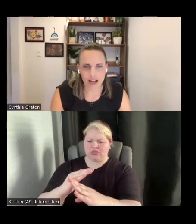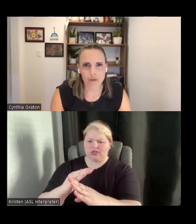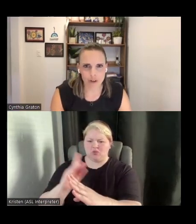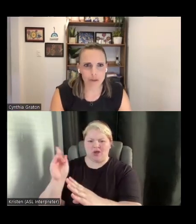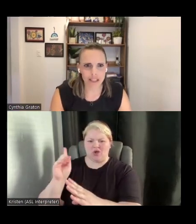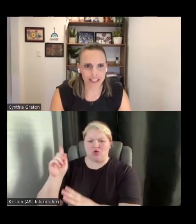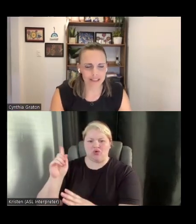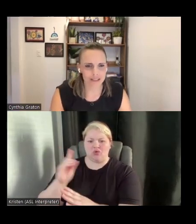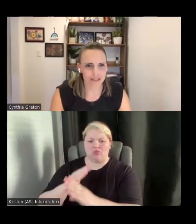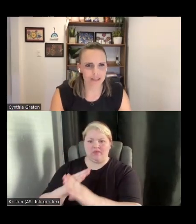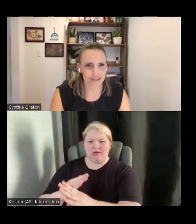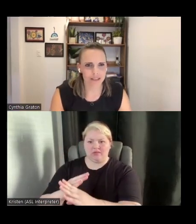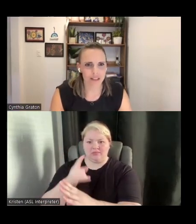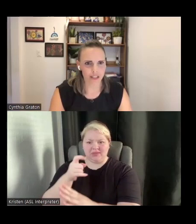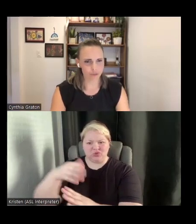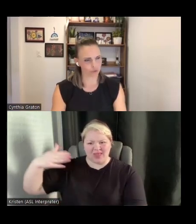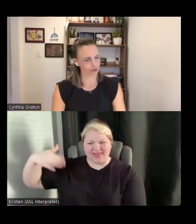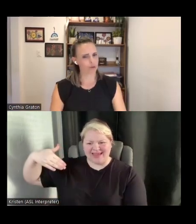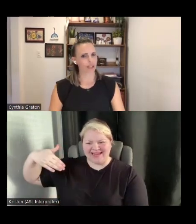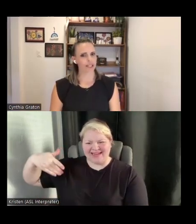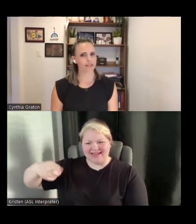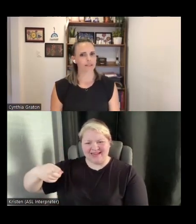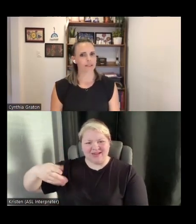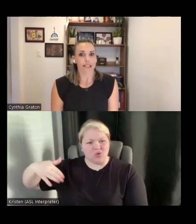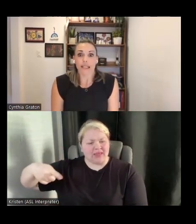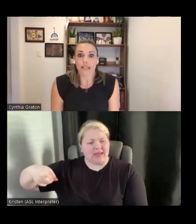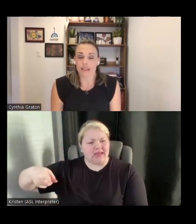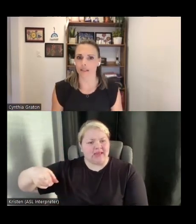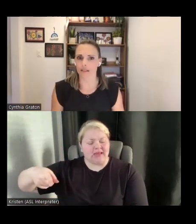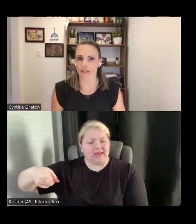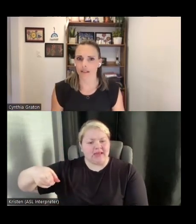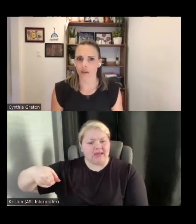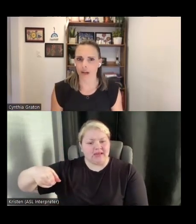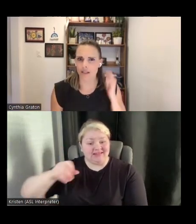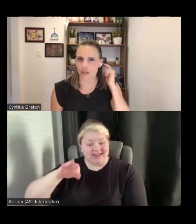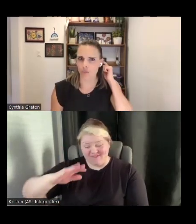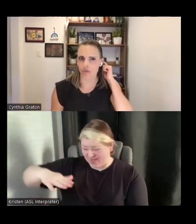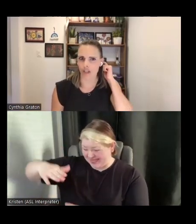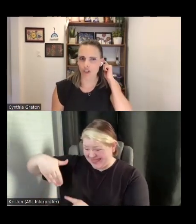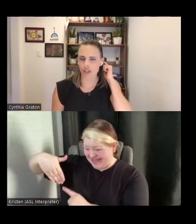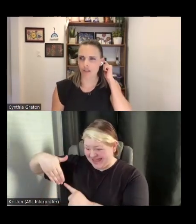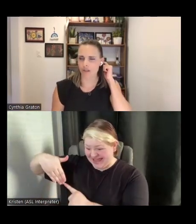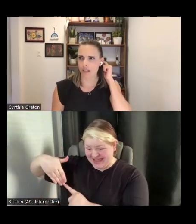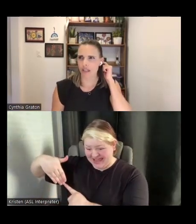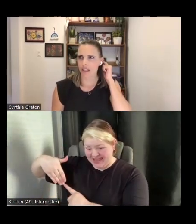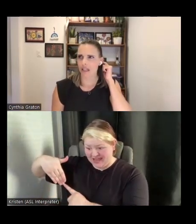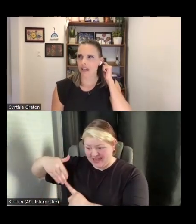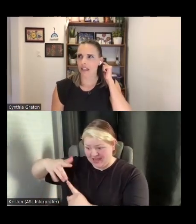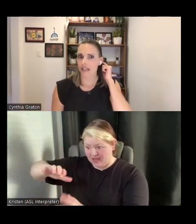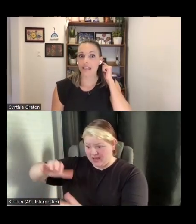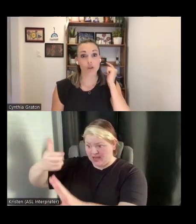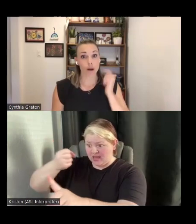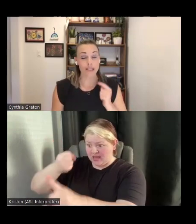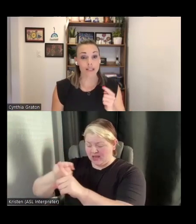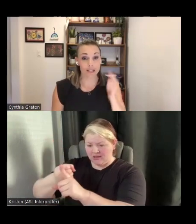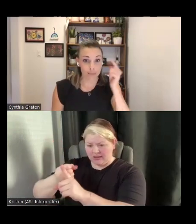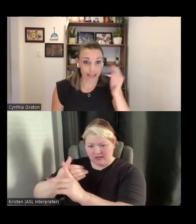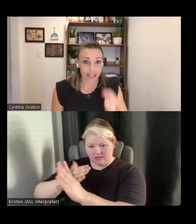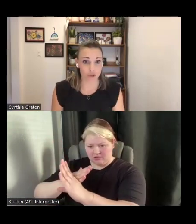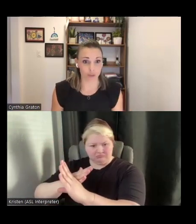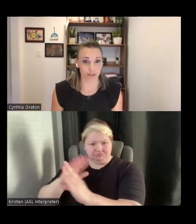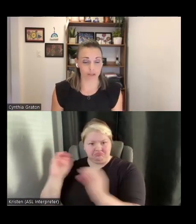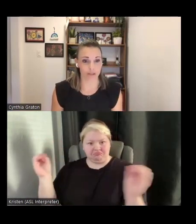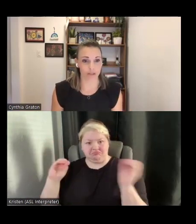You are now very late. If you're very late, it isn't crisis prevention. It's